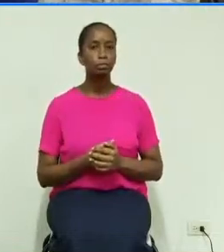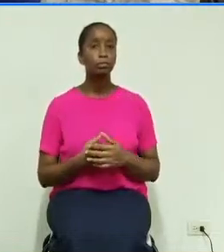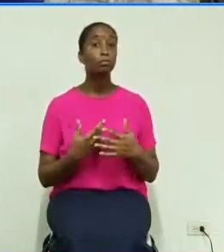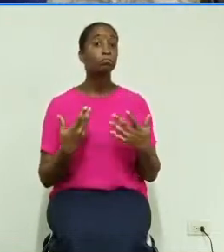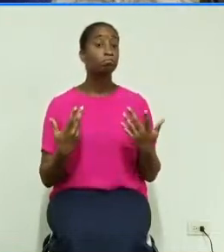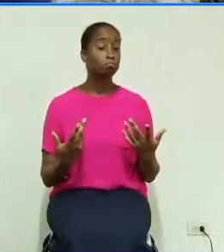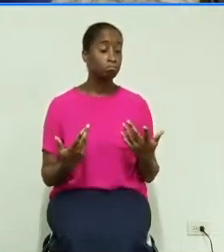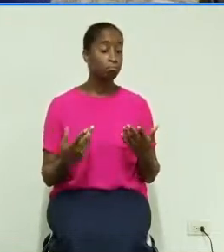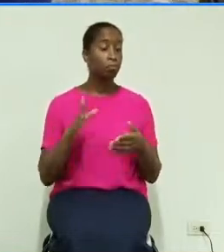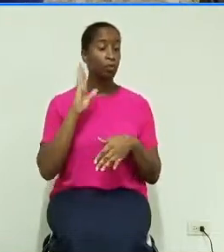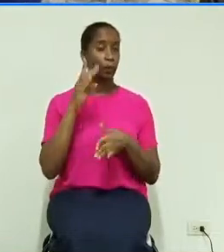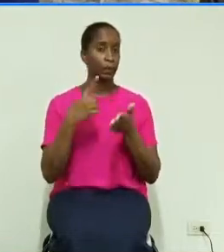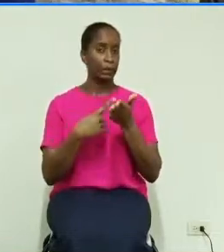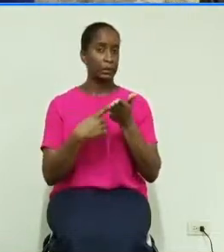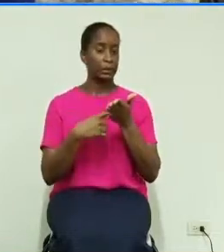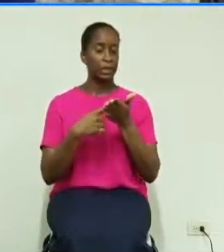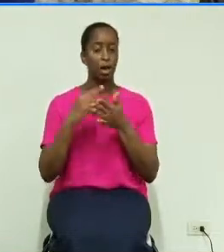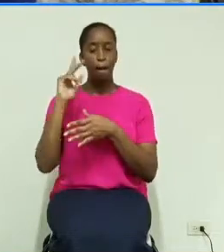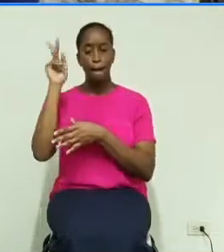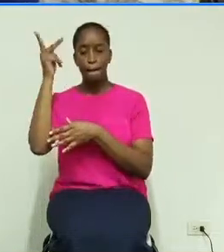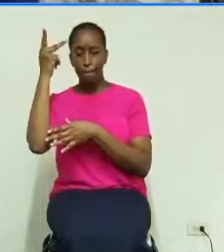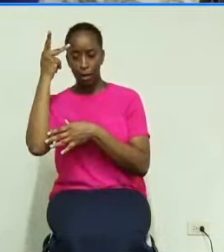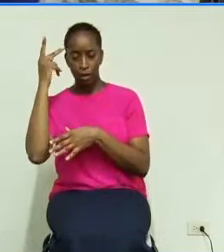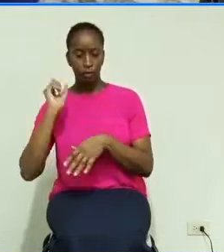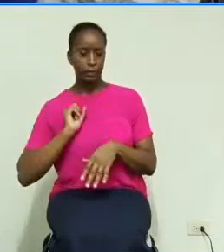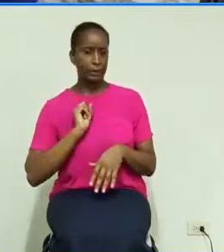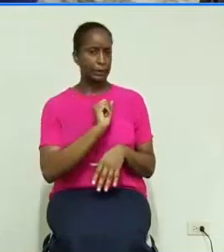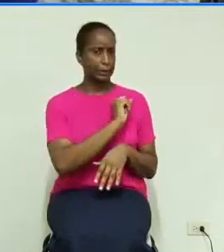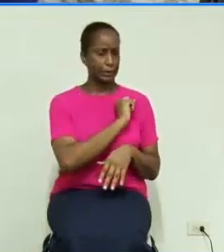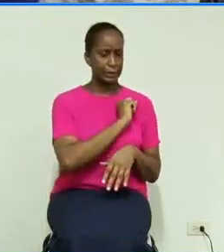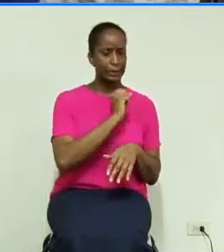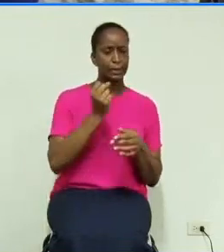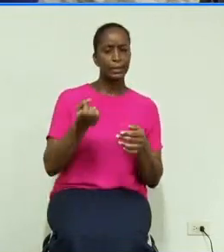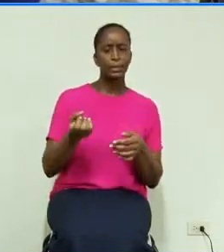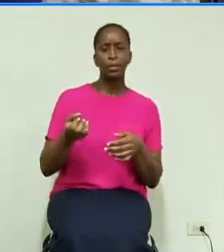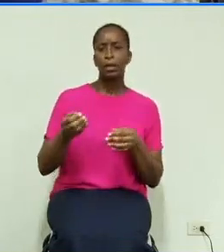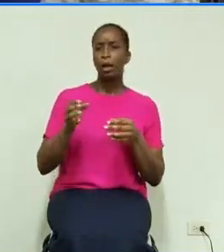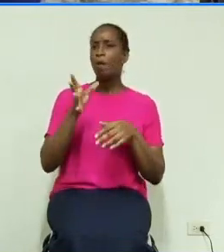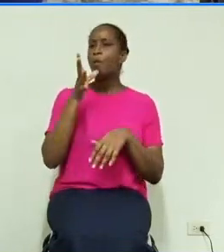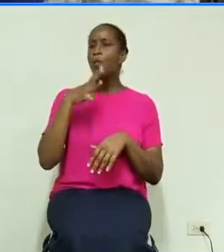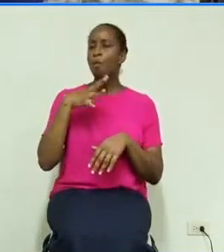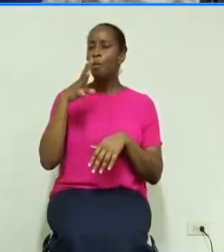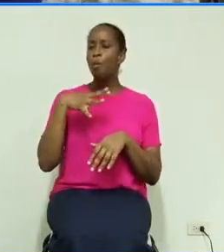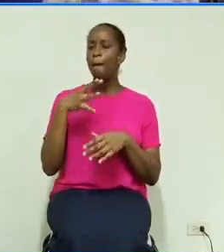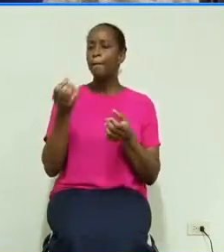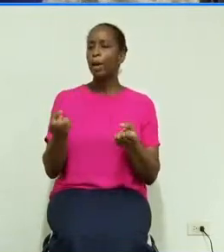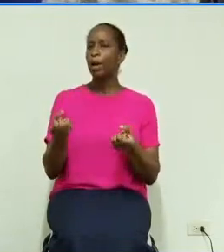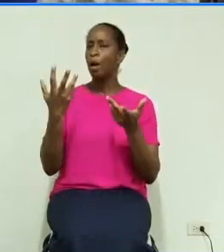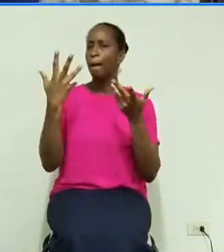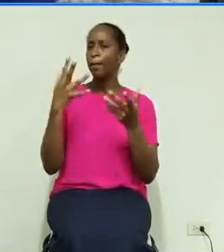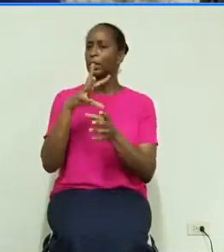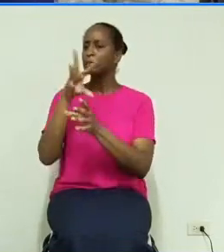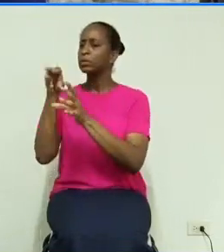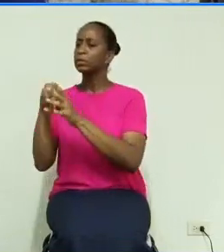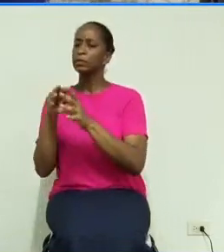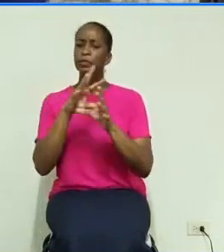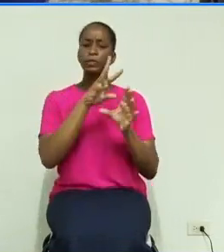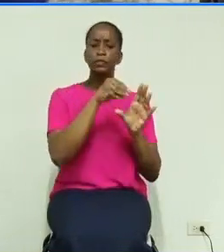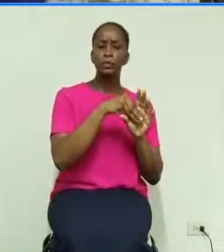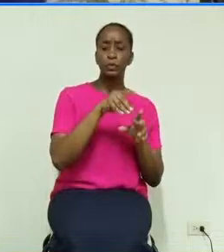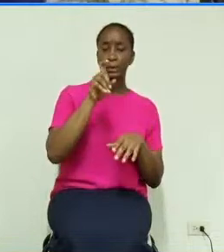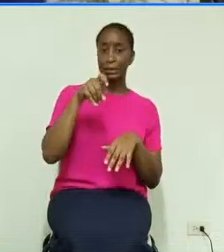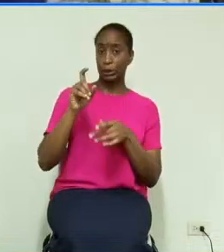of Parliament. To make our opening remarks, I invite our chairman, attorney at law,